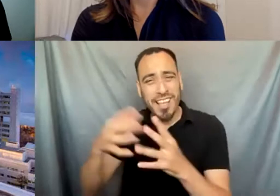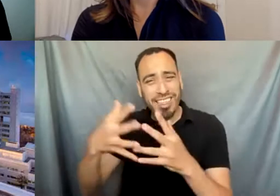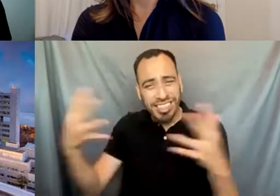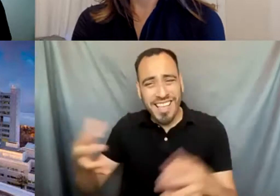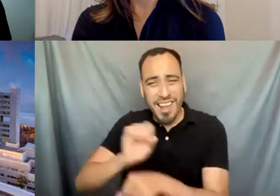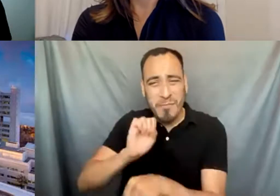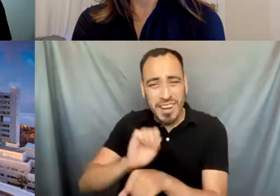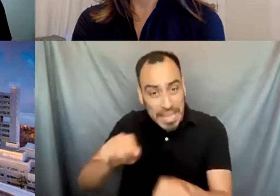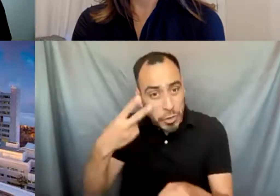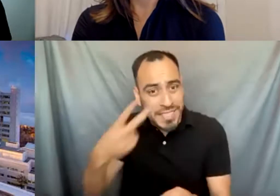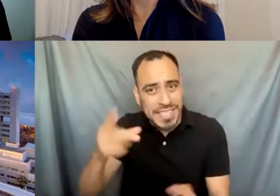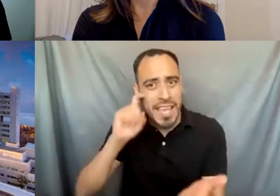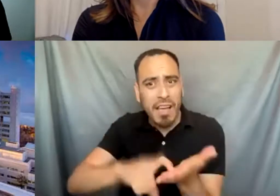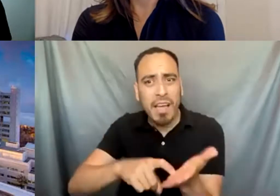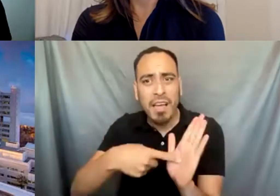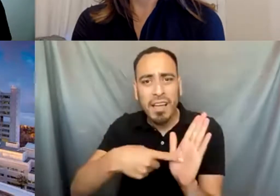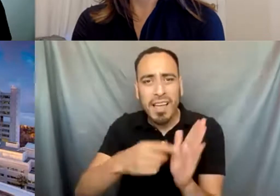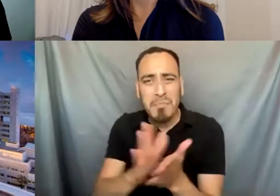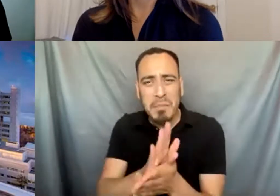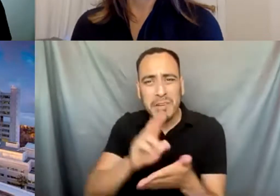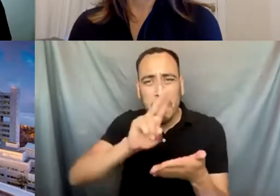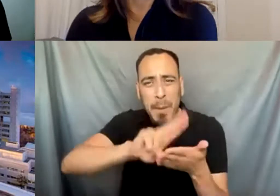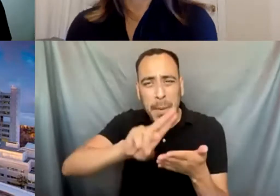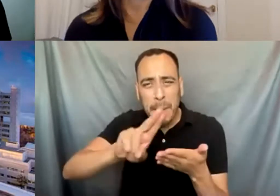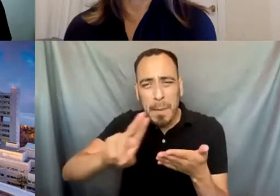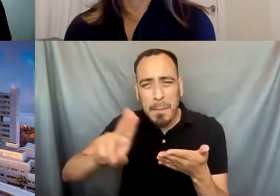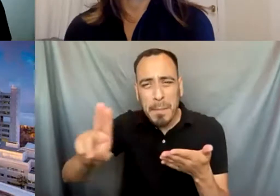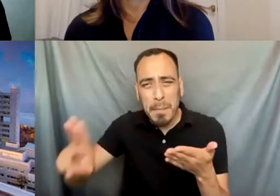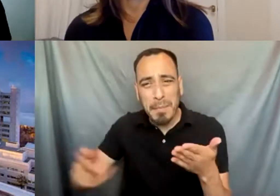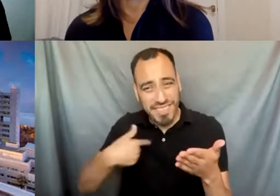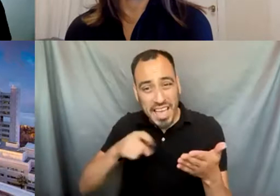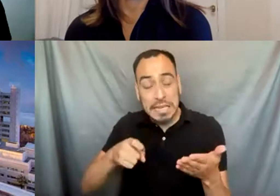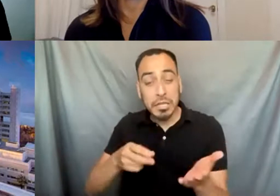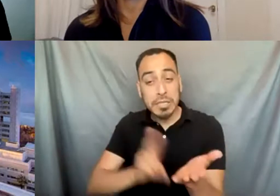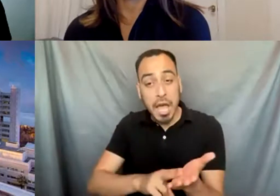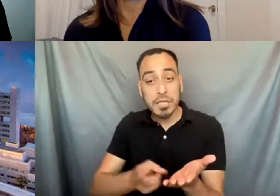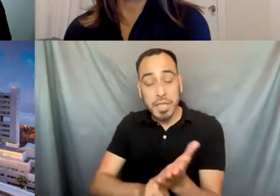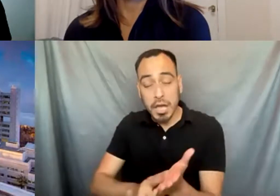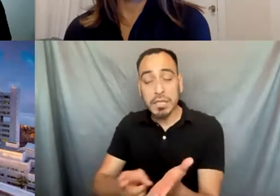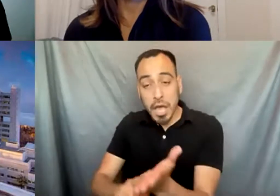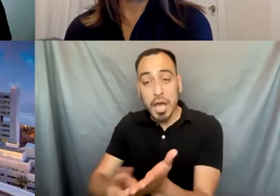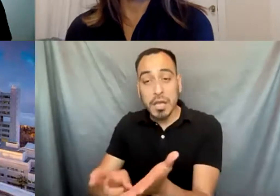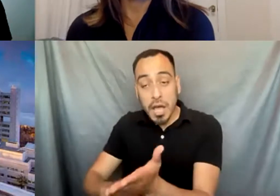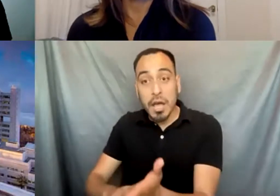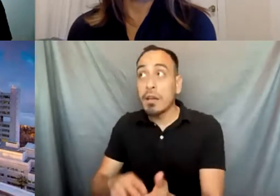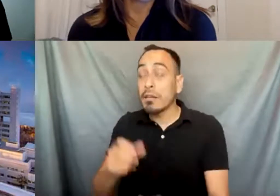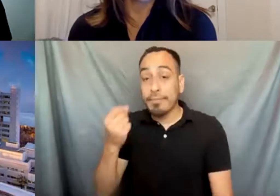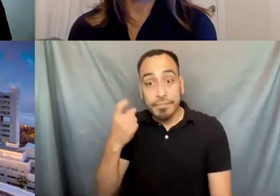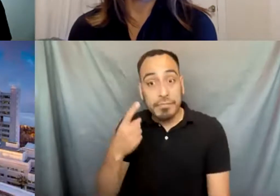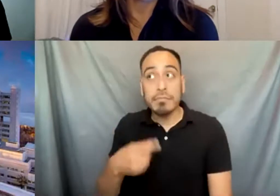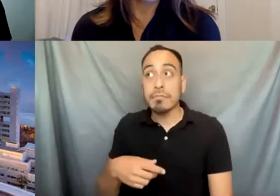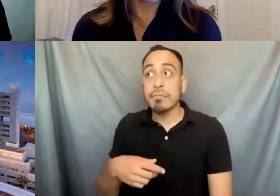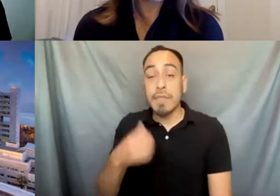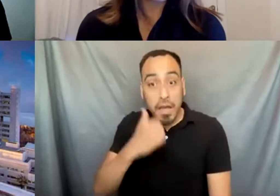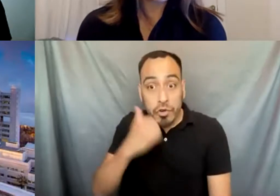these little tabs there are for me to sign. But I get these like twice or 3 times a